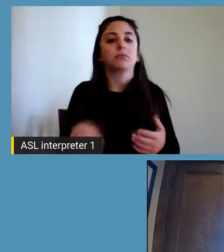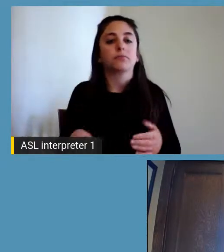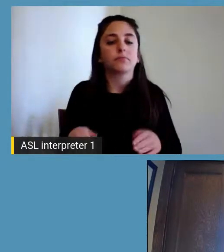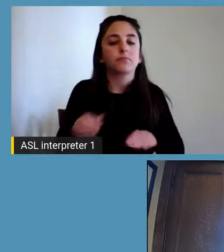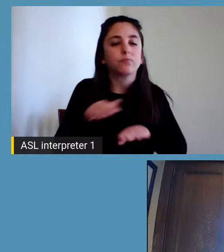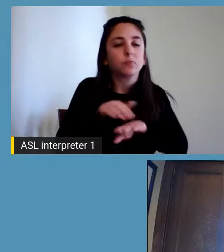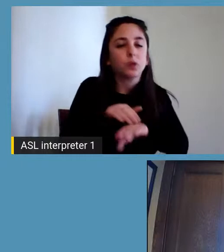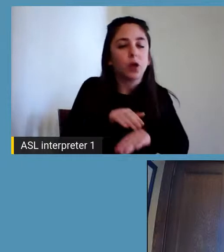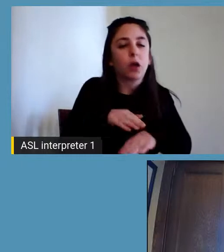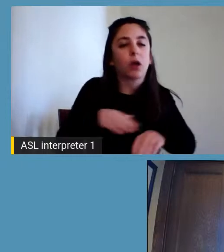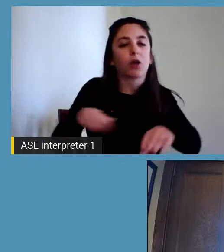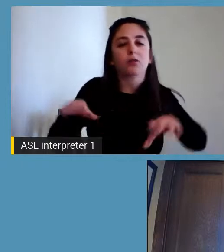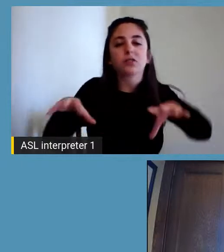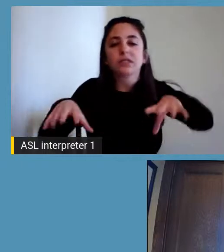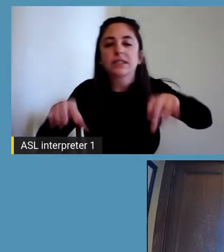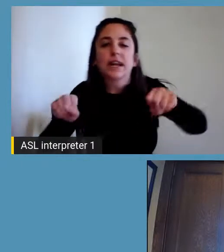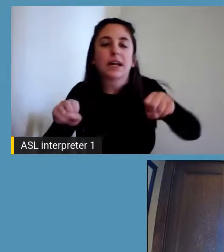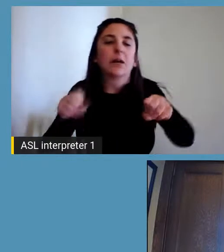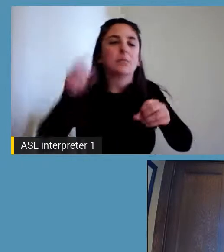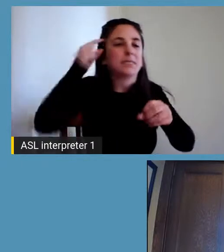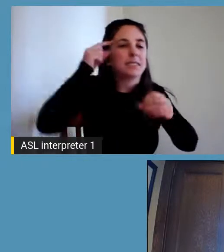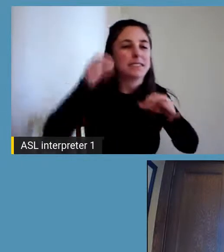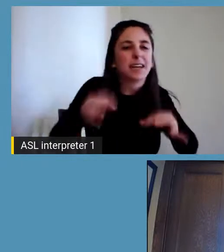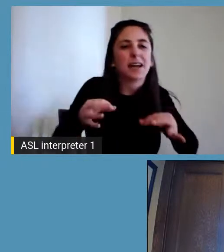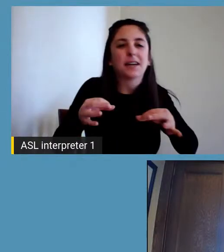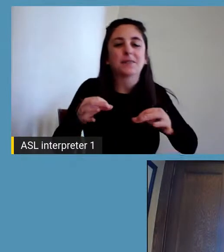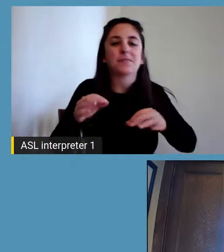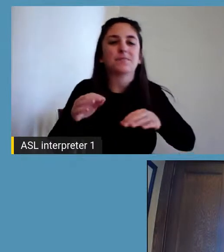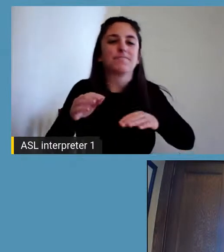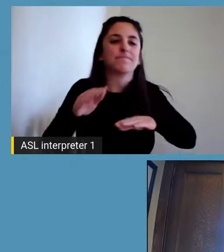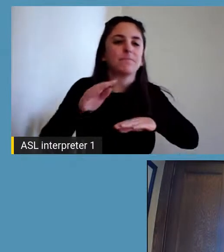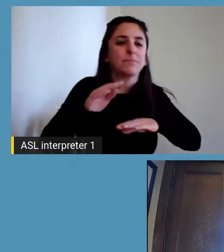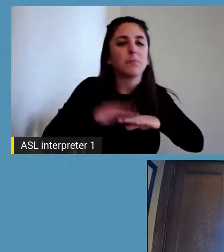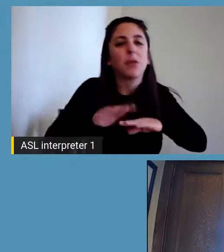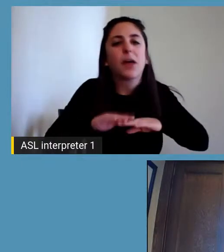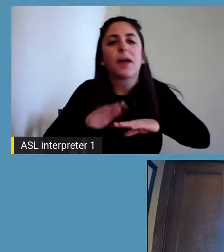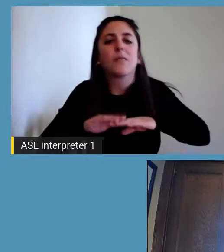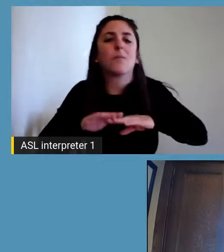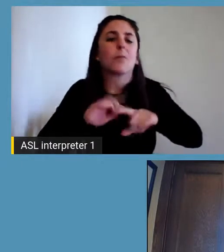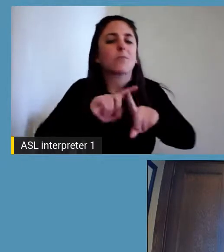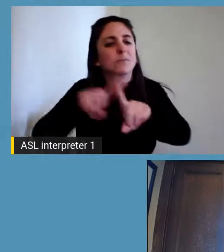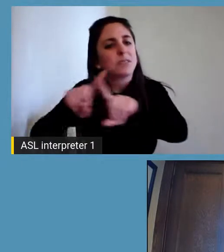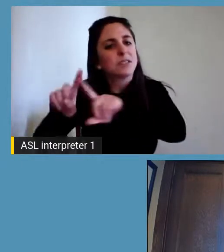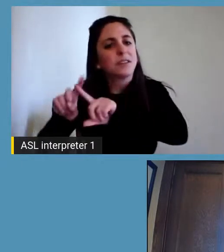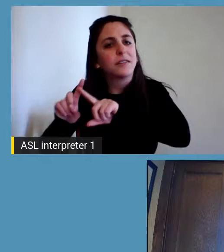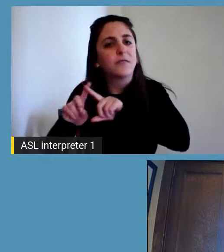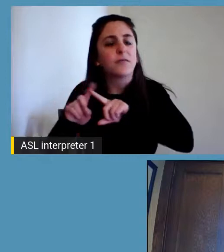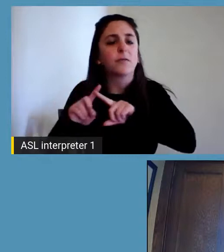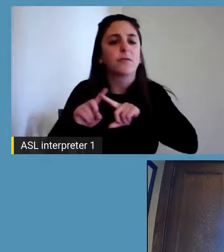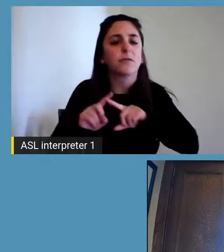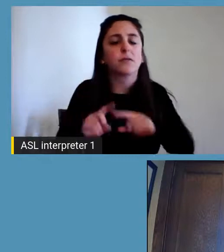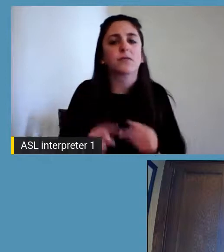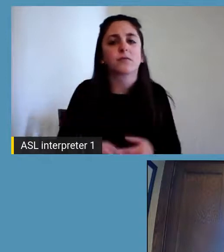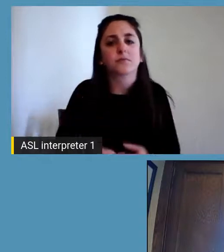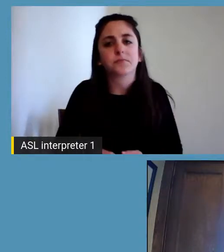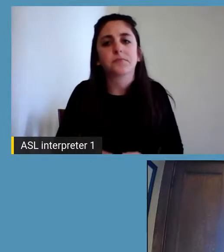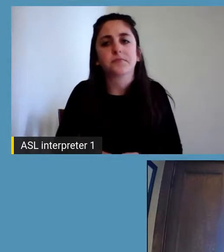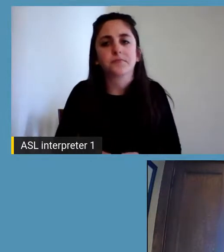what platform they might choose. Will it be Clo? Will it be Browseware? Will it be Optitex? Will it be one of